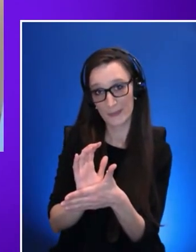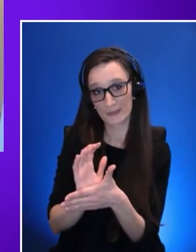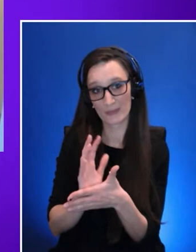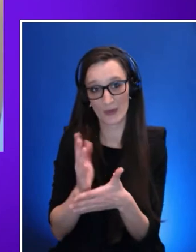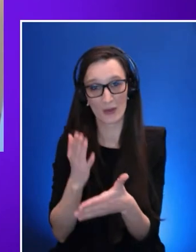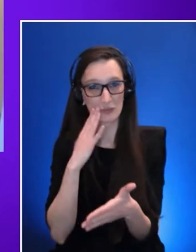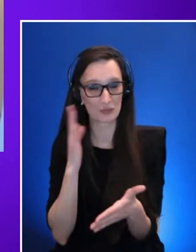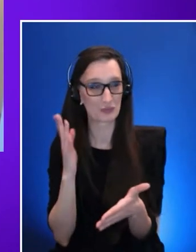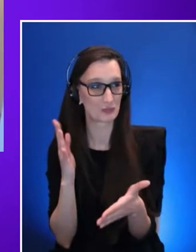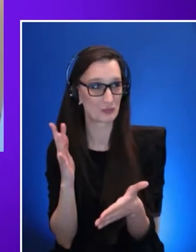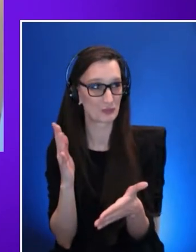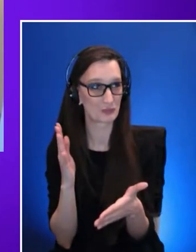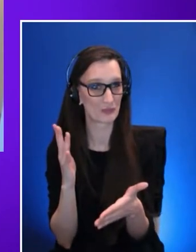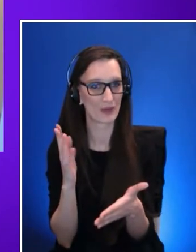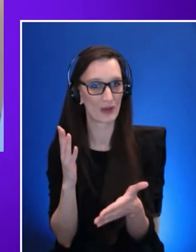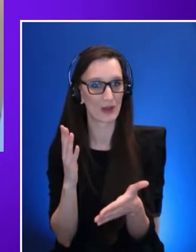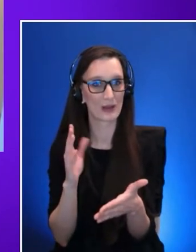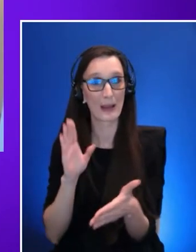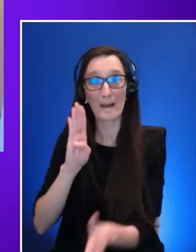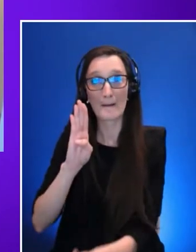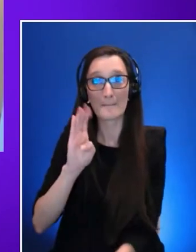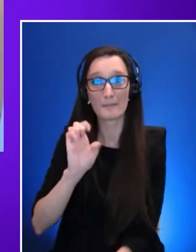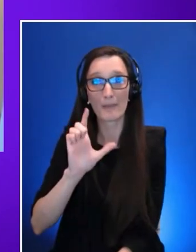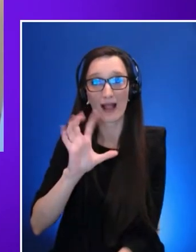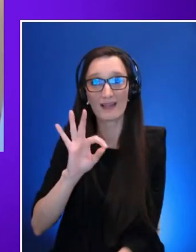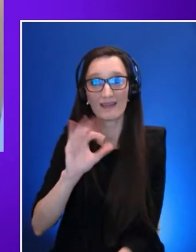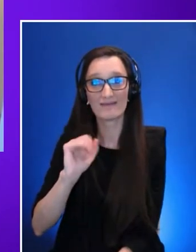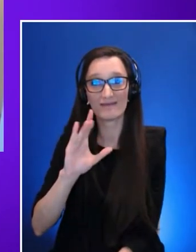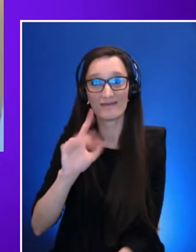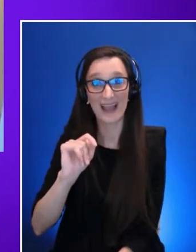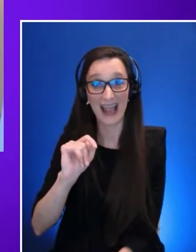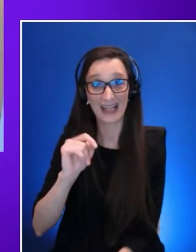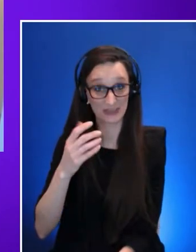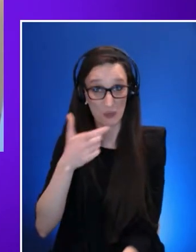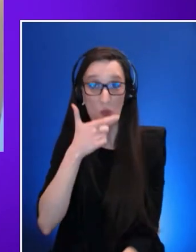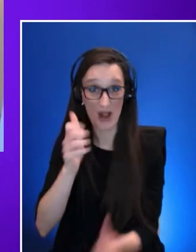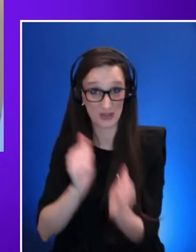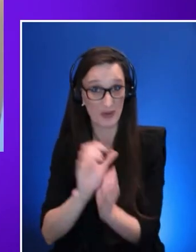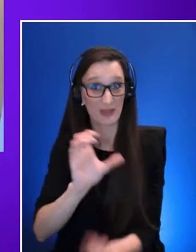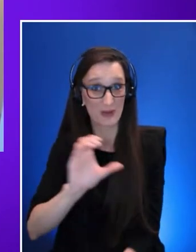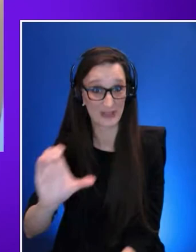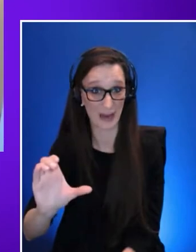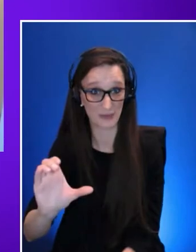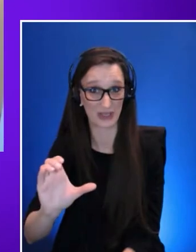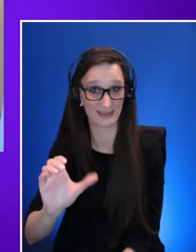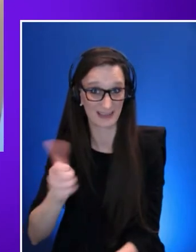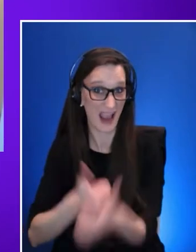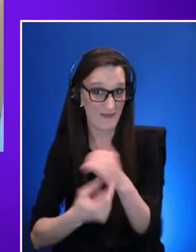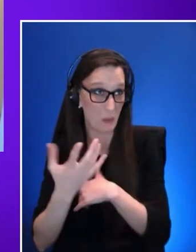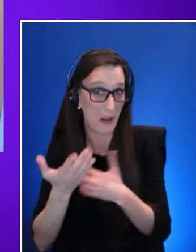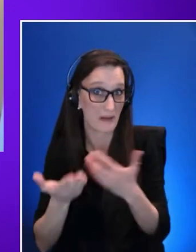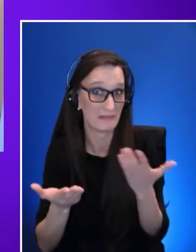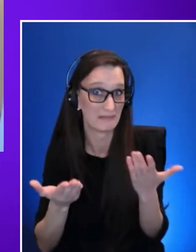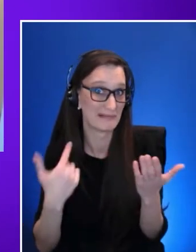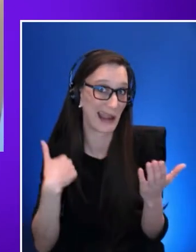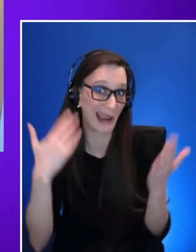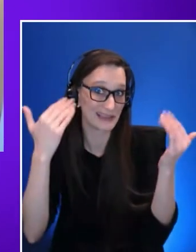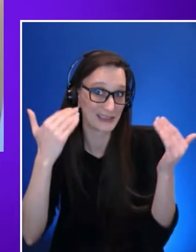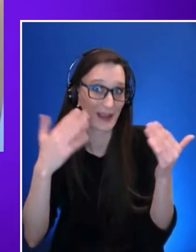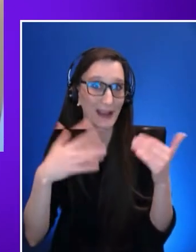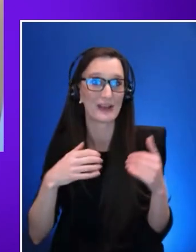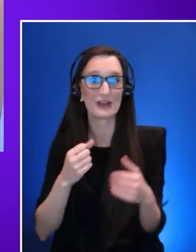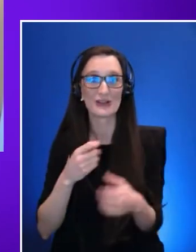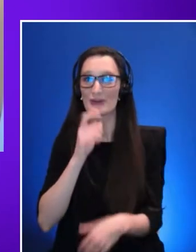don't know who didn't watch Belfast at home using captions. So it's not just for, you know, those with hearing